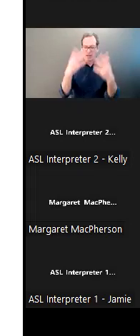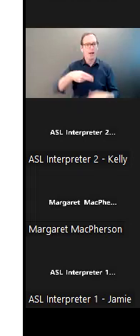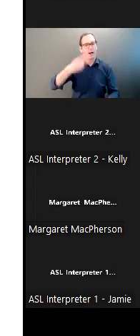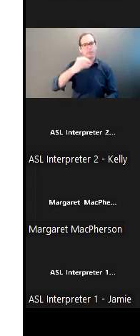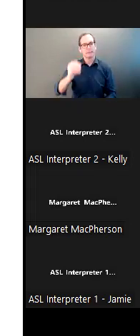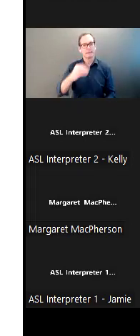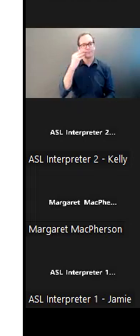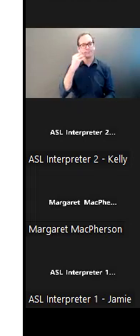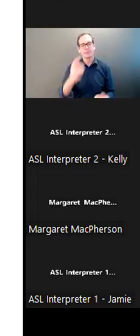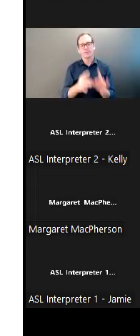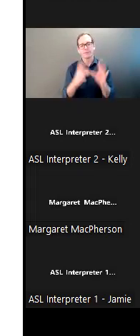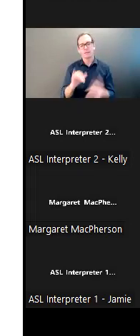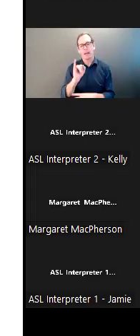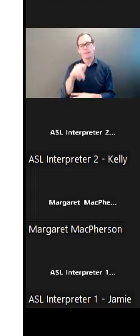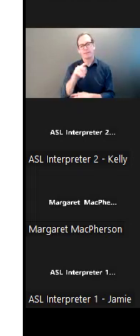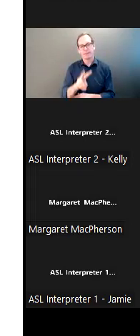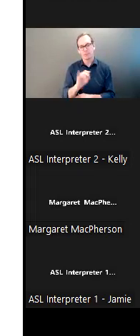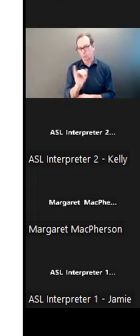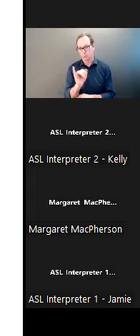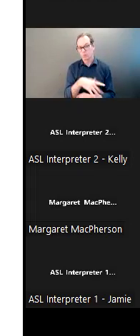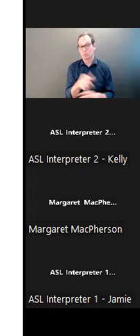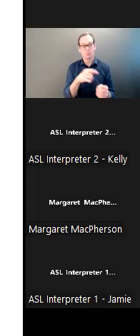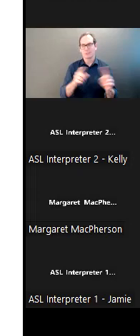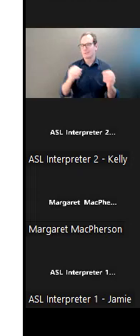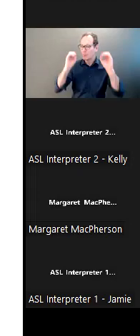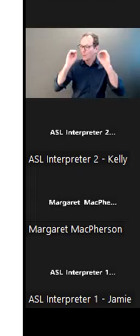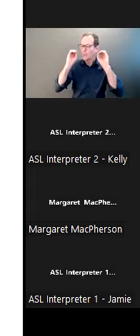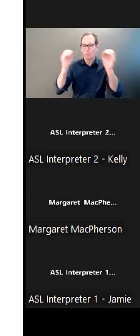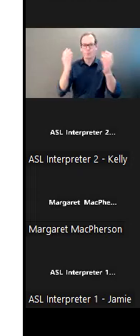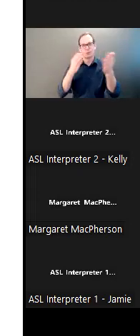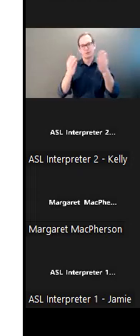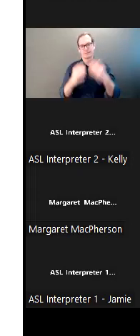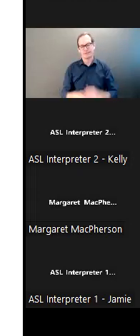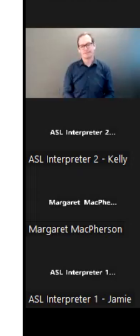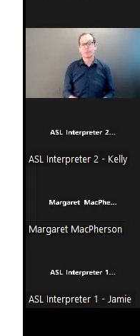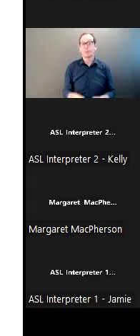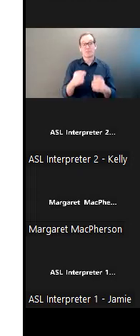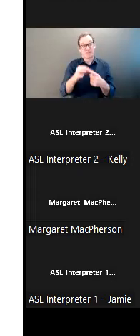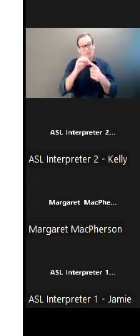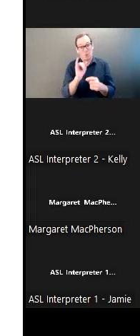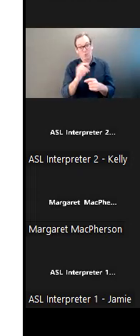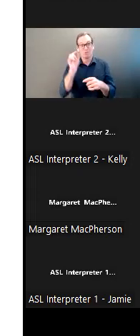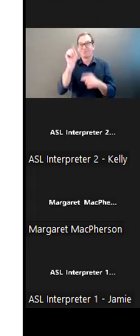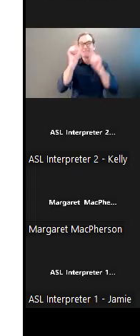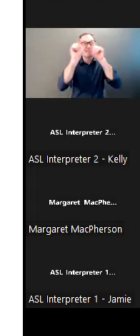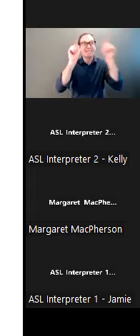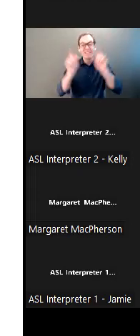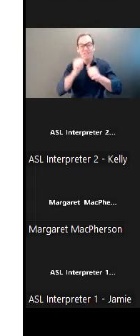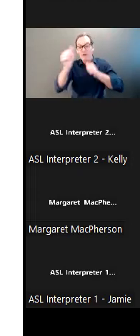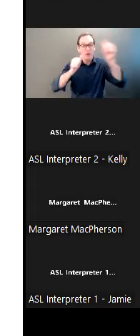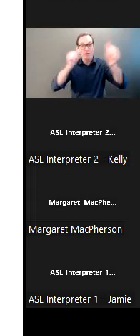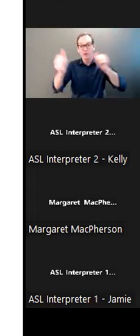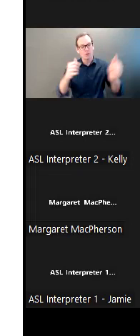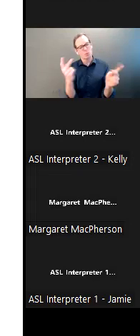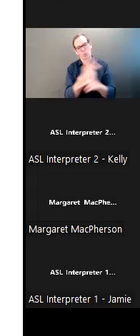at smaller or more isolated jurisdictions. So, we've got gender playing into this in